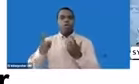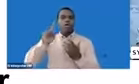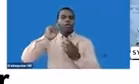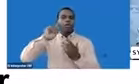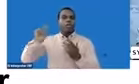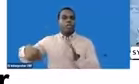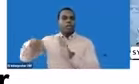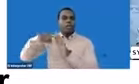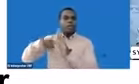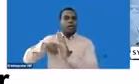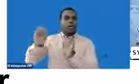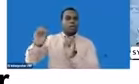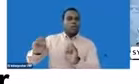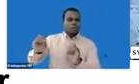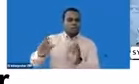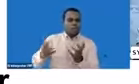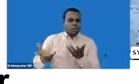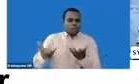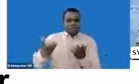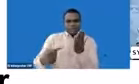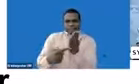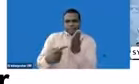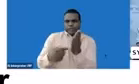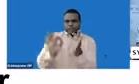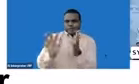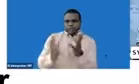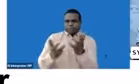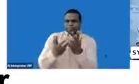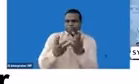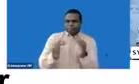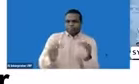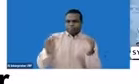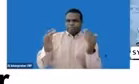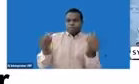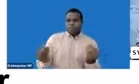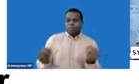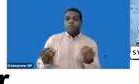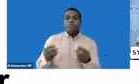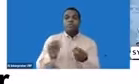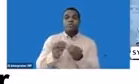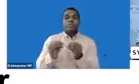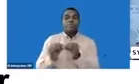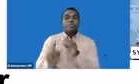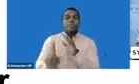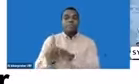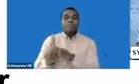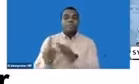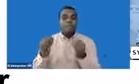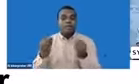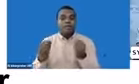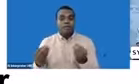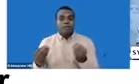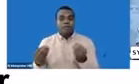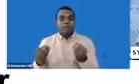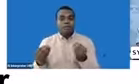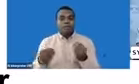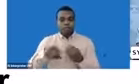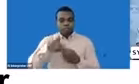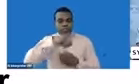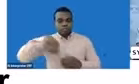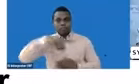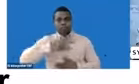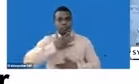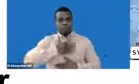standards hasn't followed the technical evolution. So we are now currently, if I change my hat to